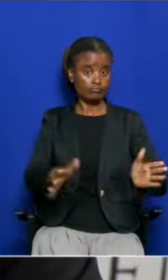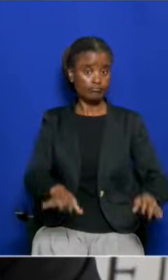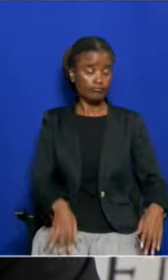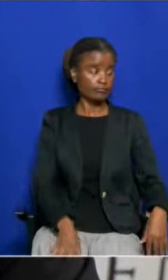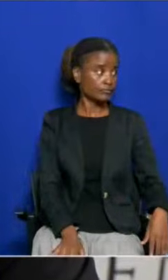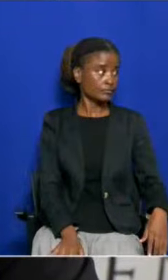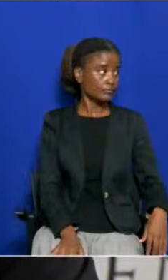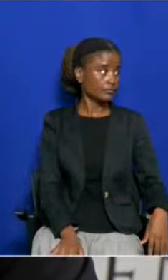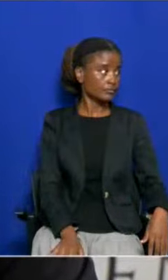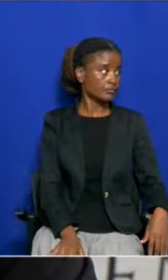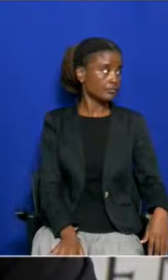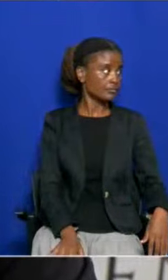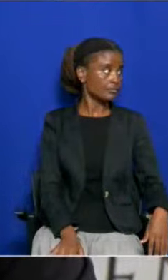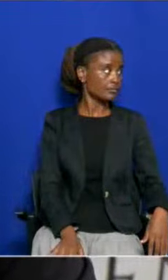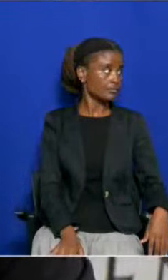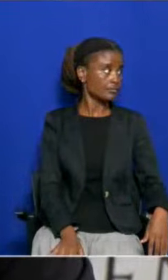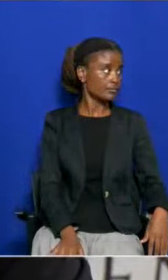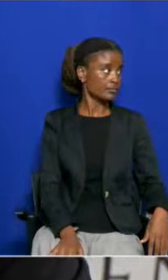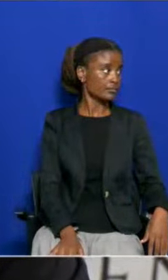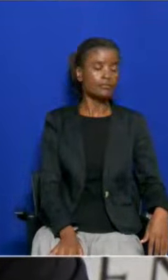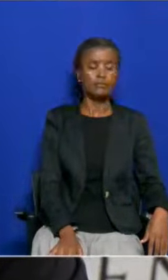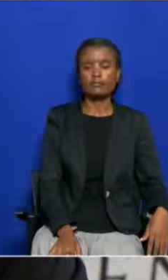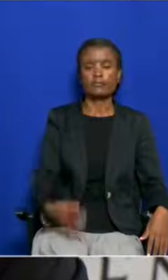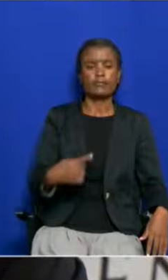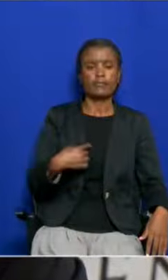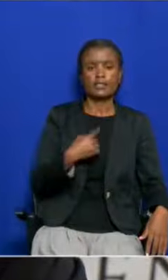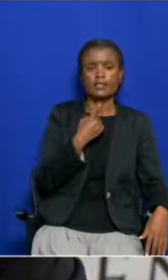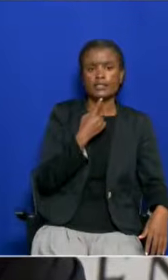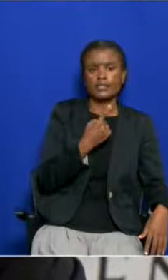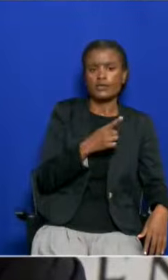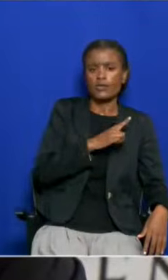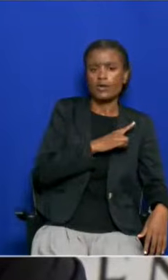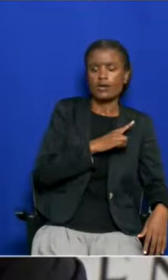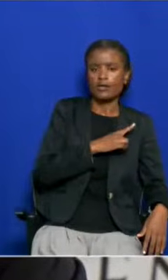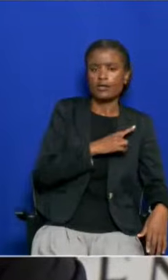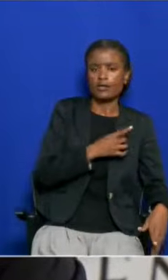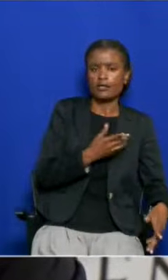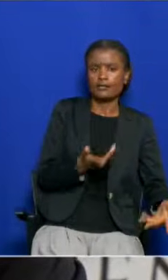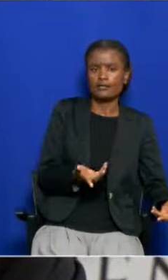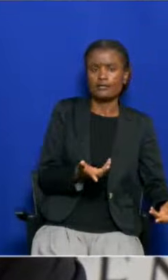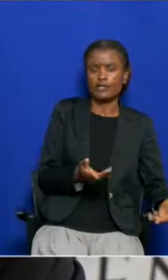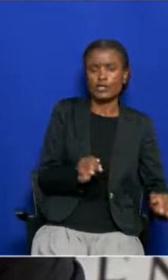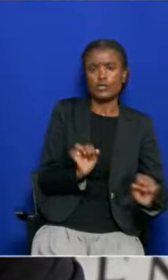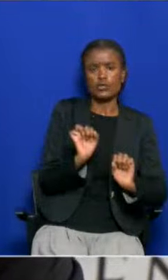I must say that I just did not understand why you would have created your own files, but